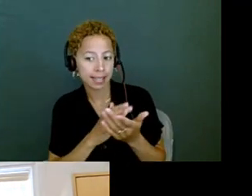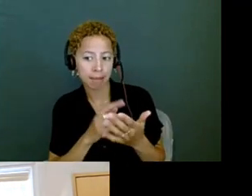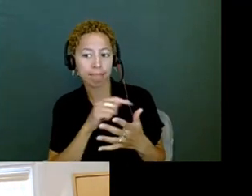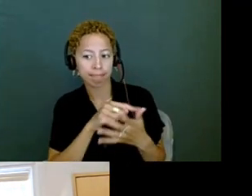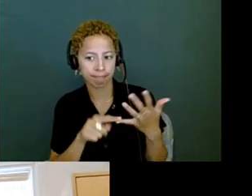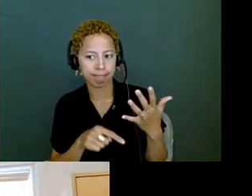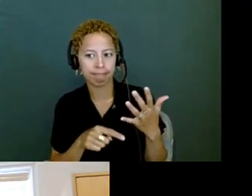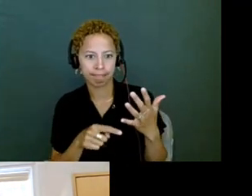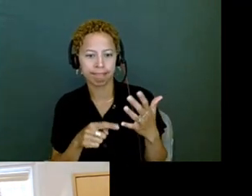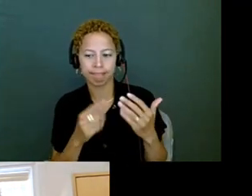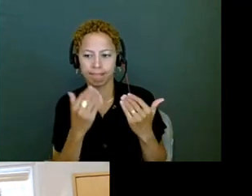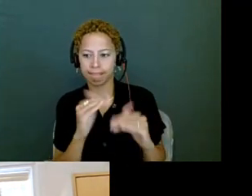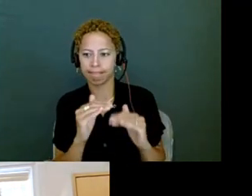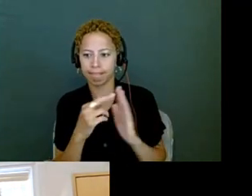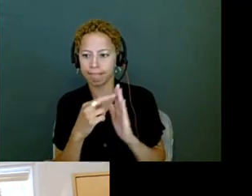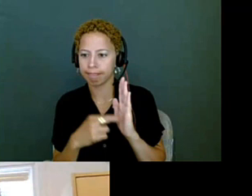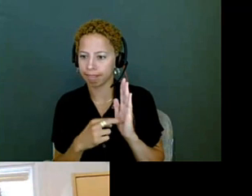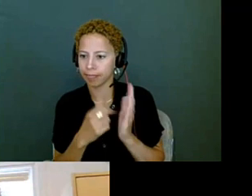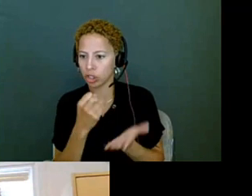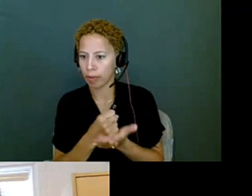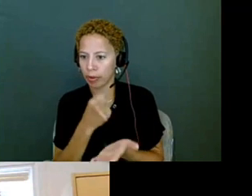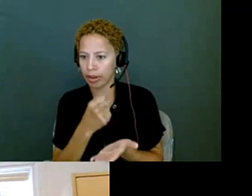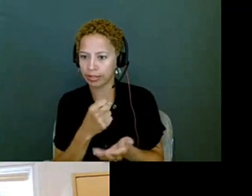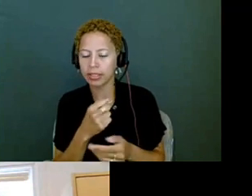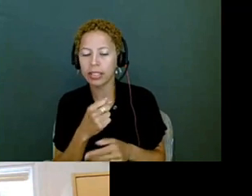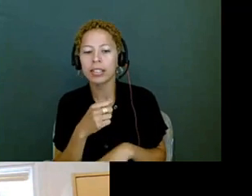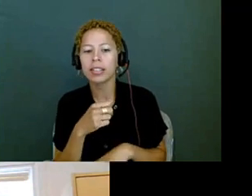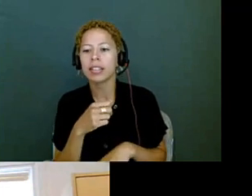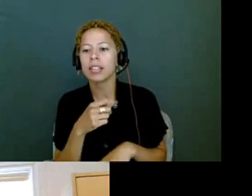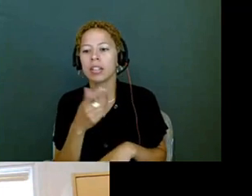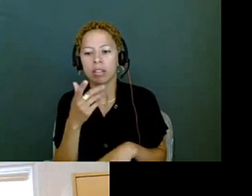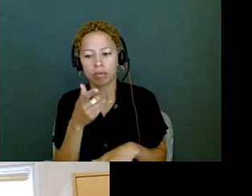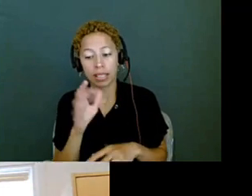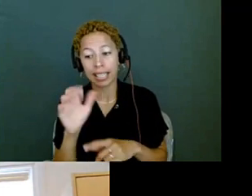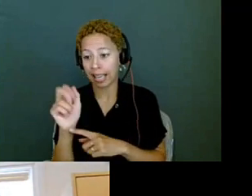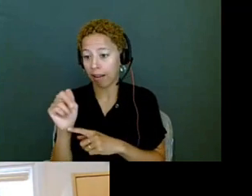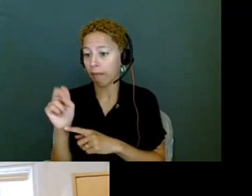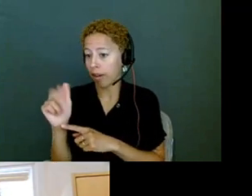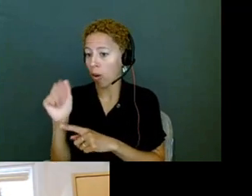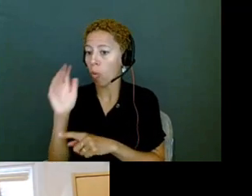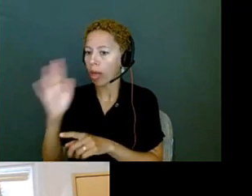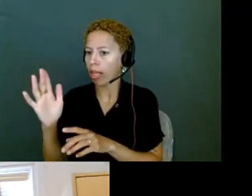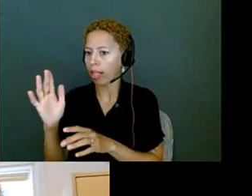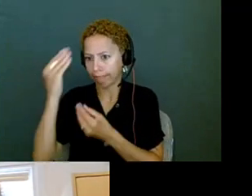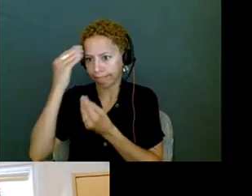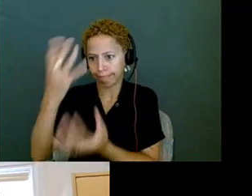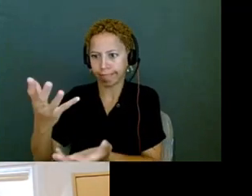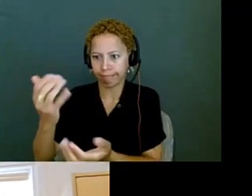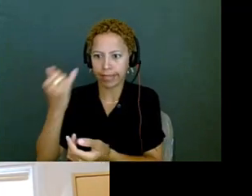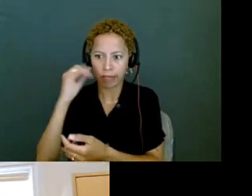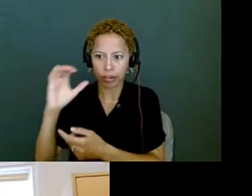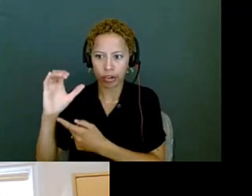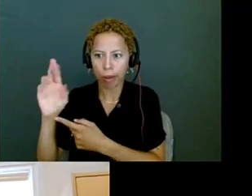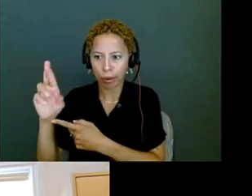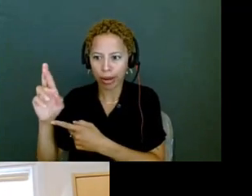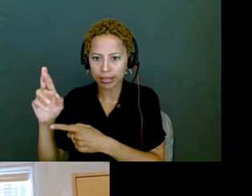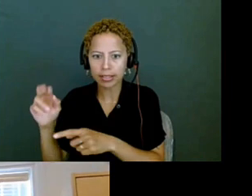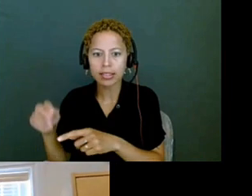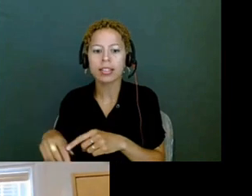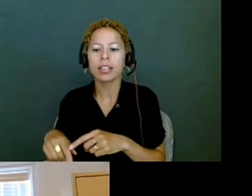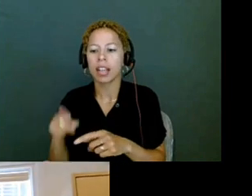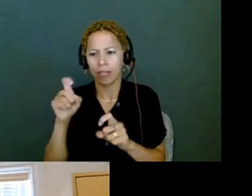even within Canva, and they do let you know if there are copyrights. So yes, there are. You have to pay attention to what you